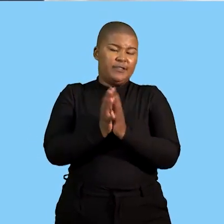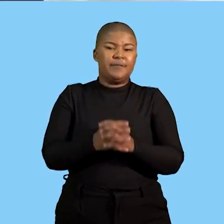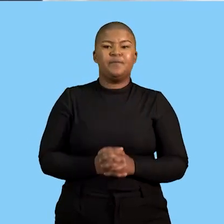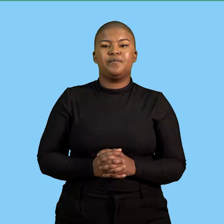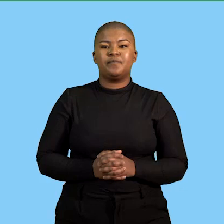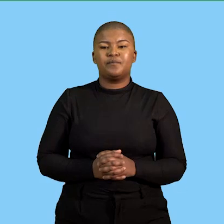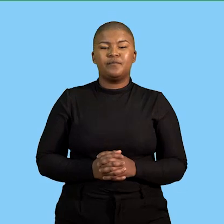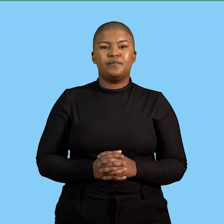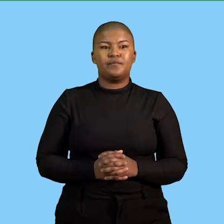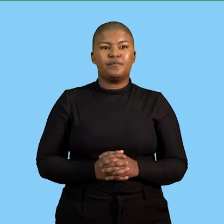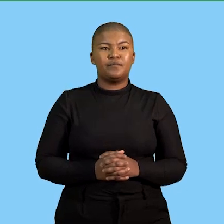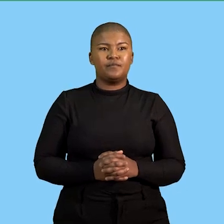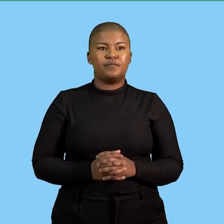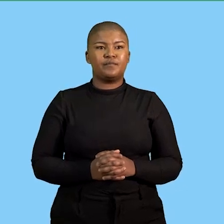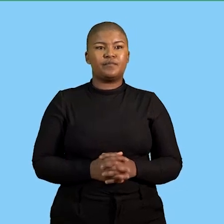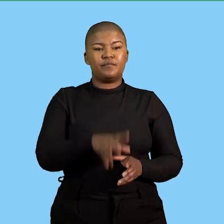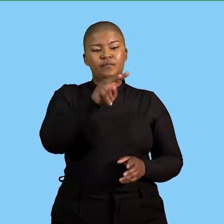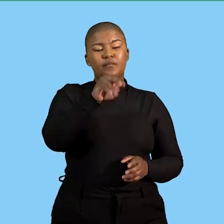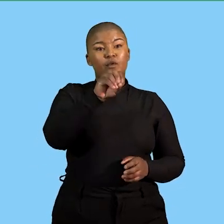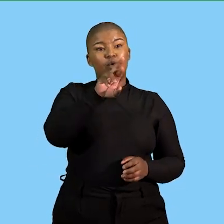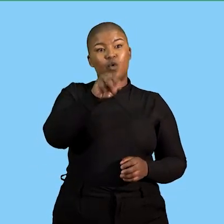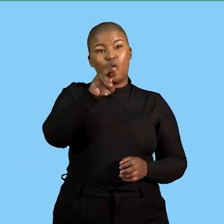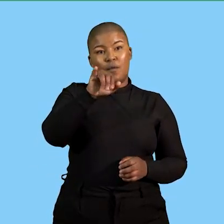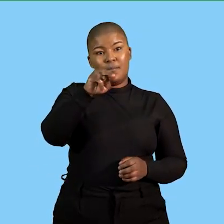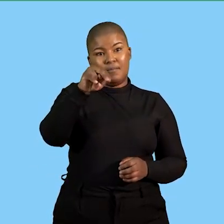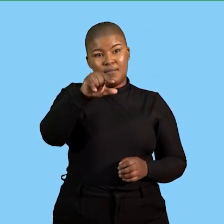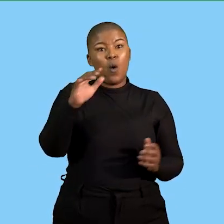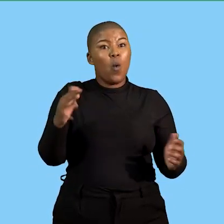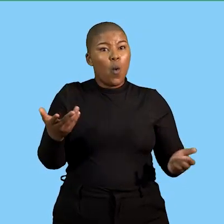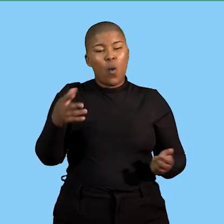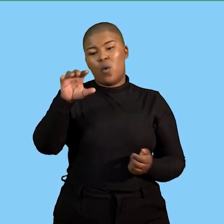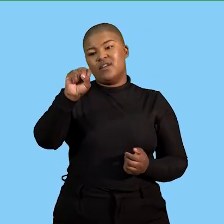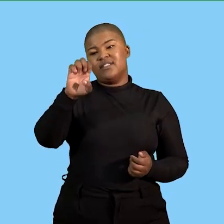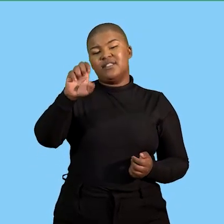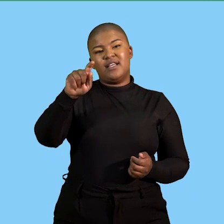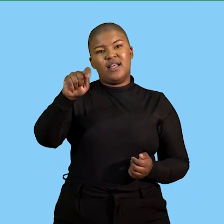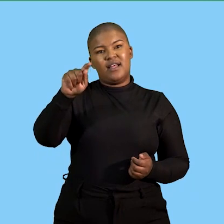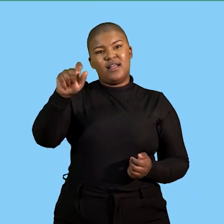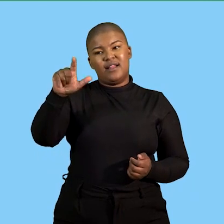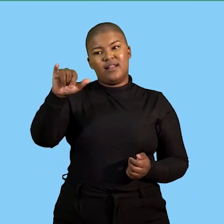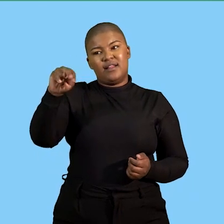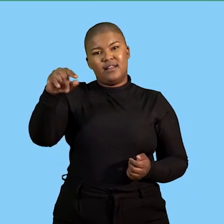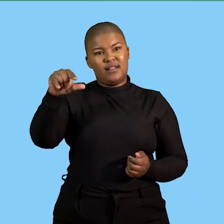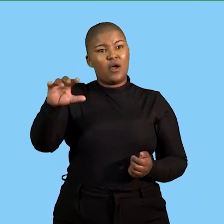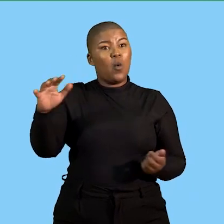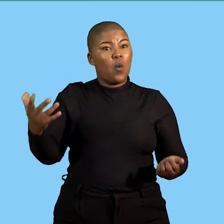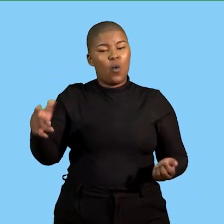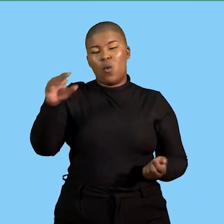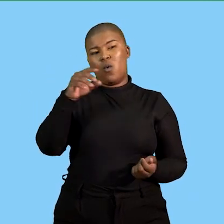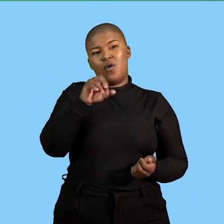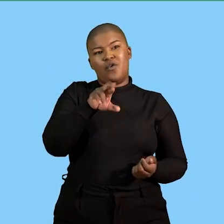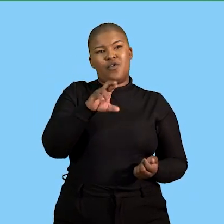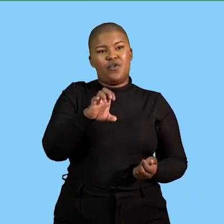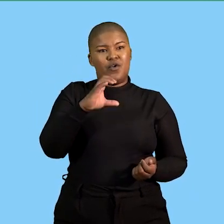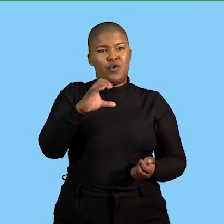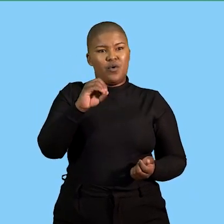the norming or settling or reconciliation stage. So what basically happens is that team members come to